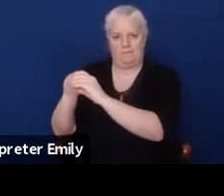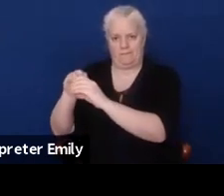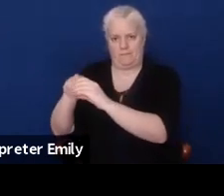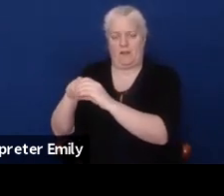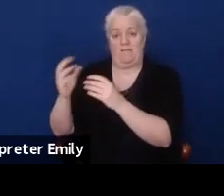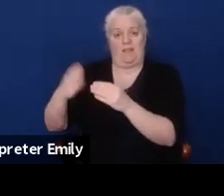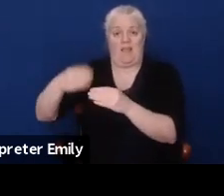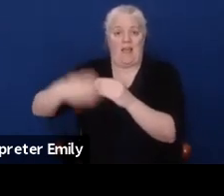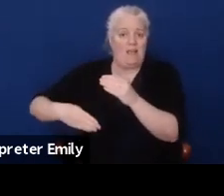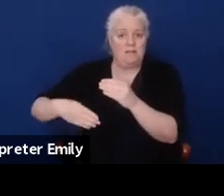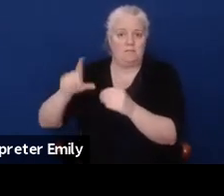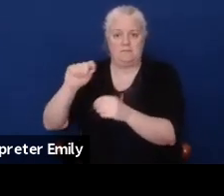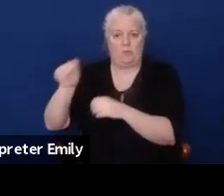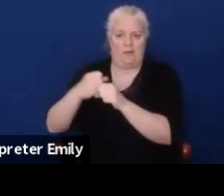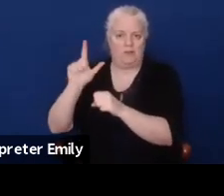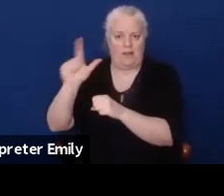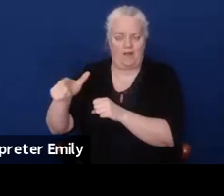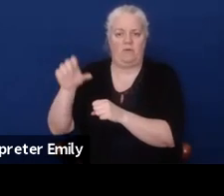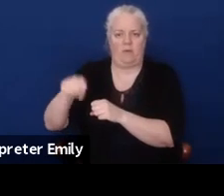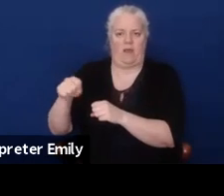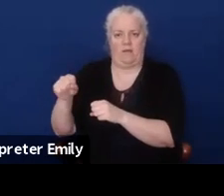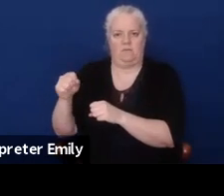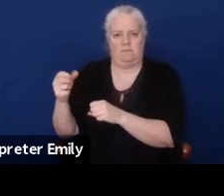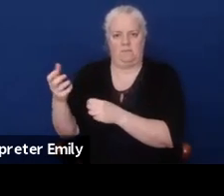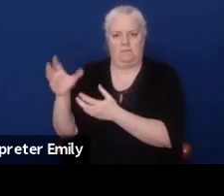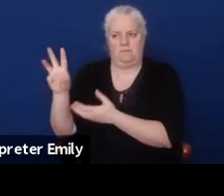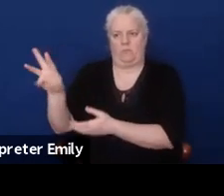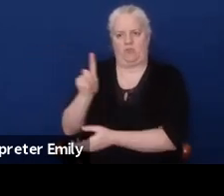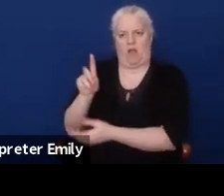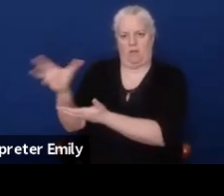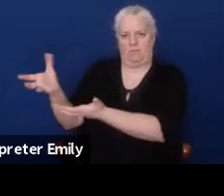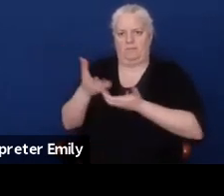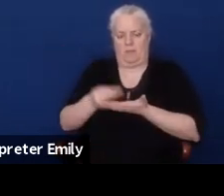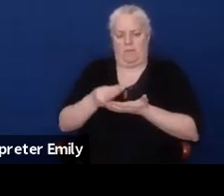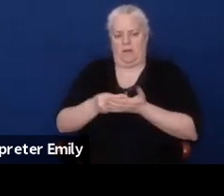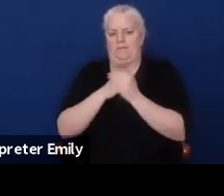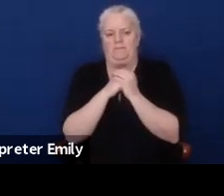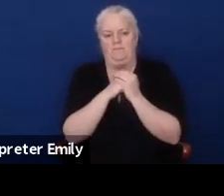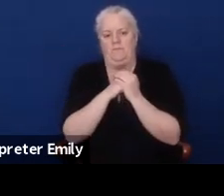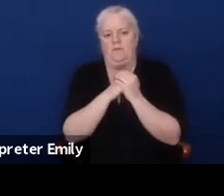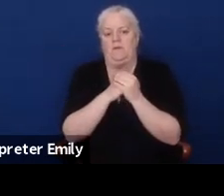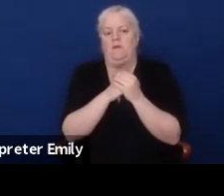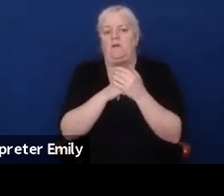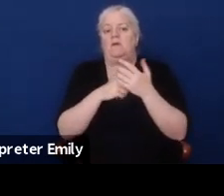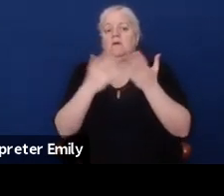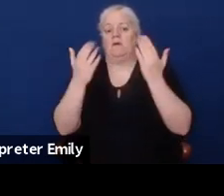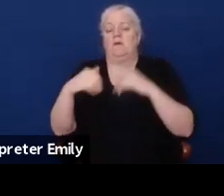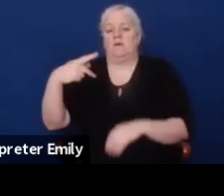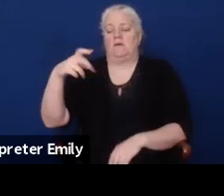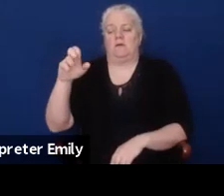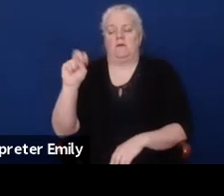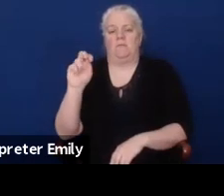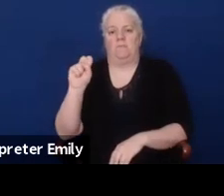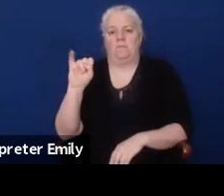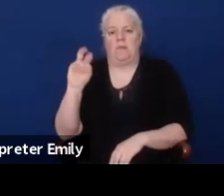end. There is also pensions, which are very rare to find. Um, it's a